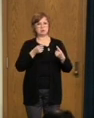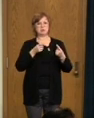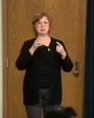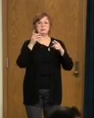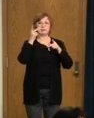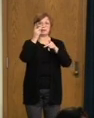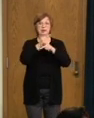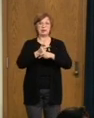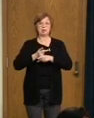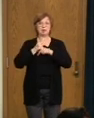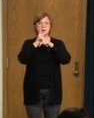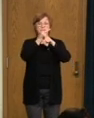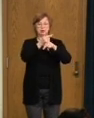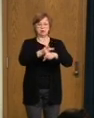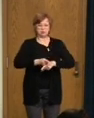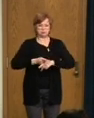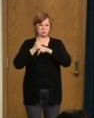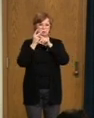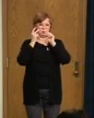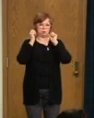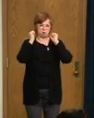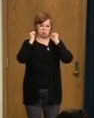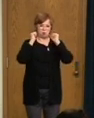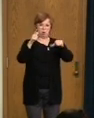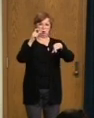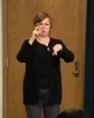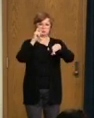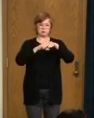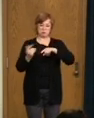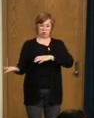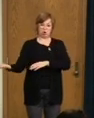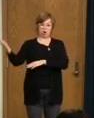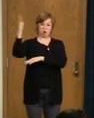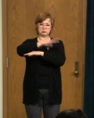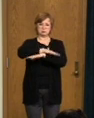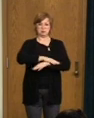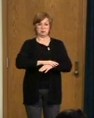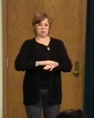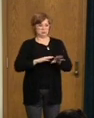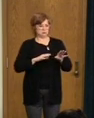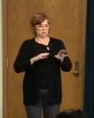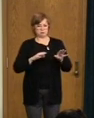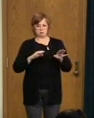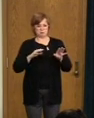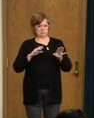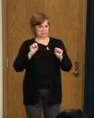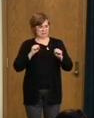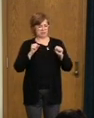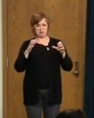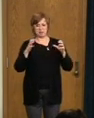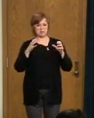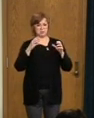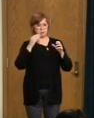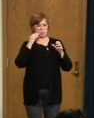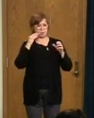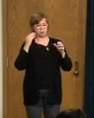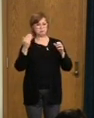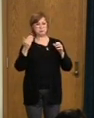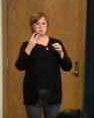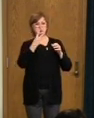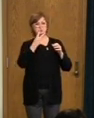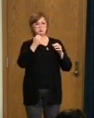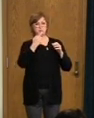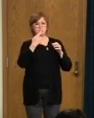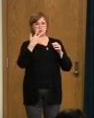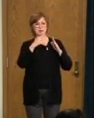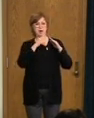to an, extreme level, so that you can't even meet friends and family, even 2 or 3 households at a time. In March,